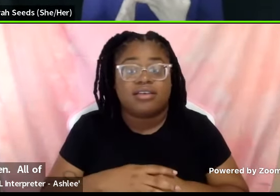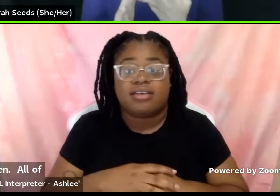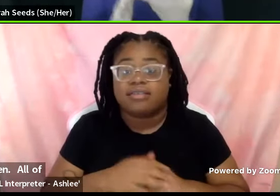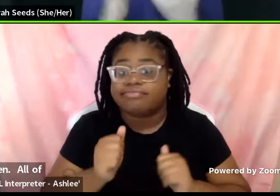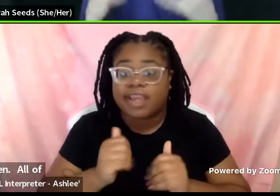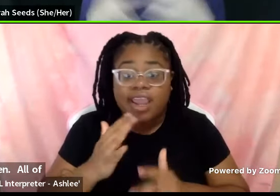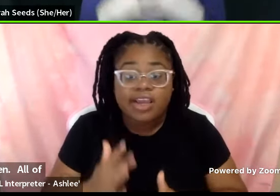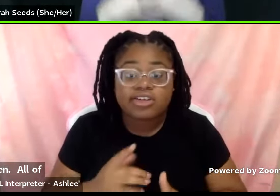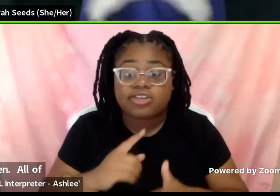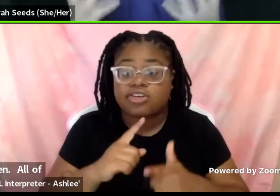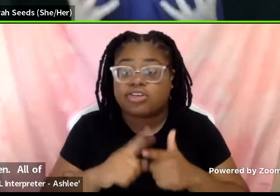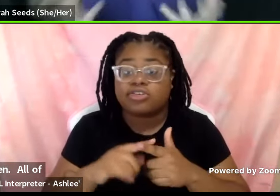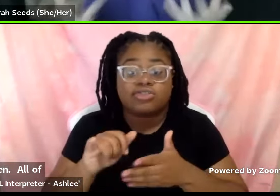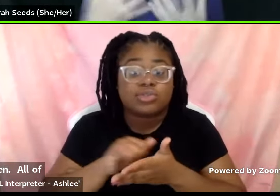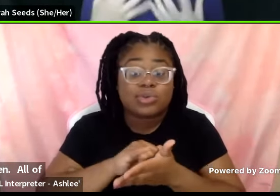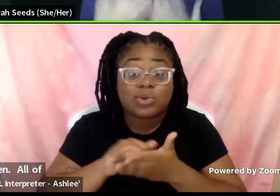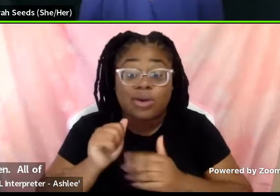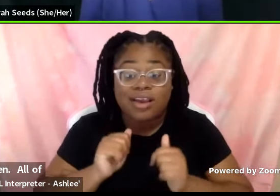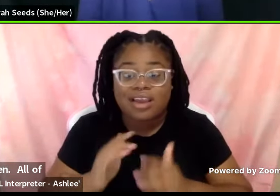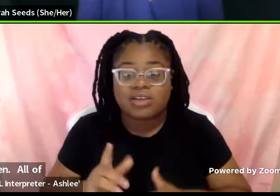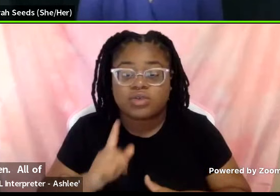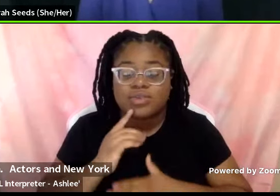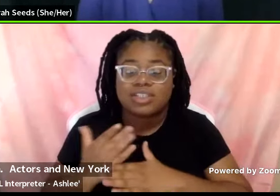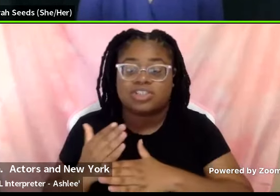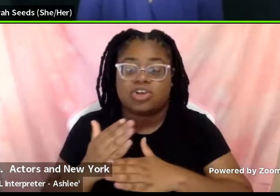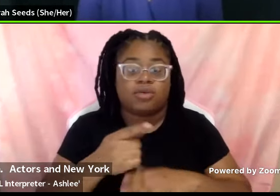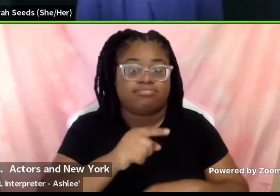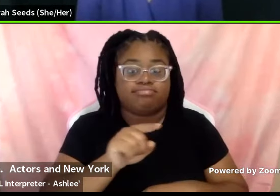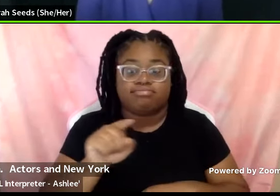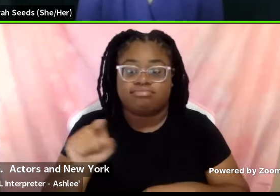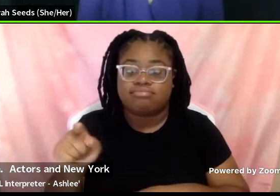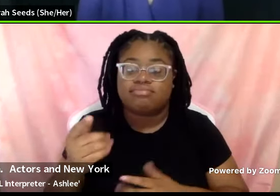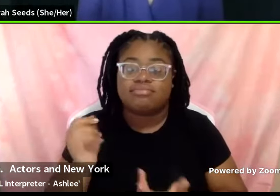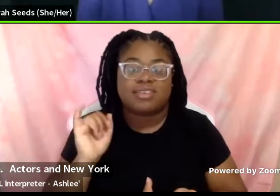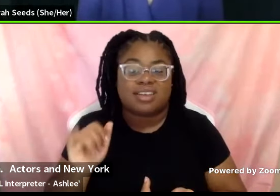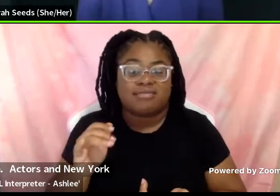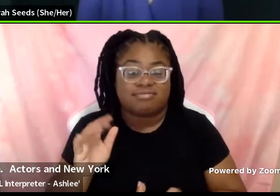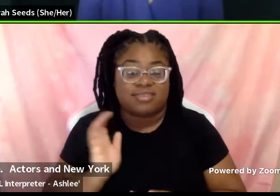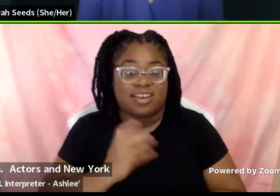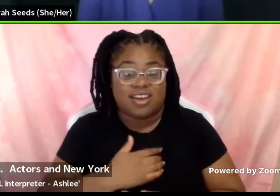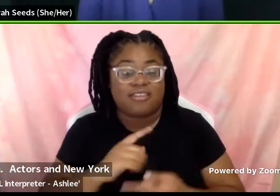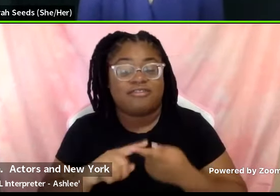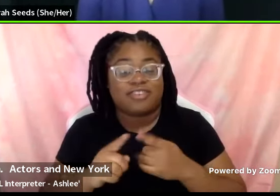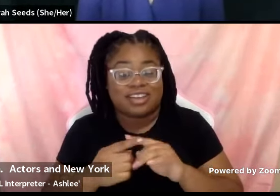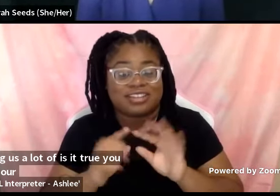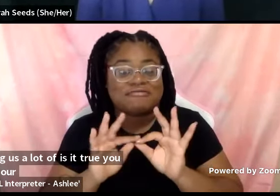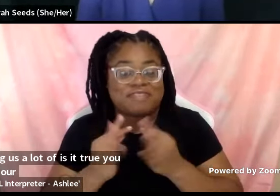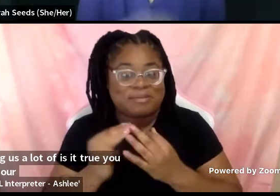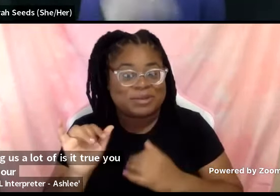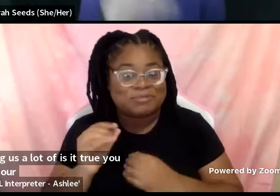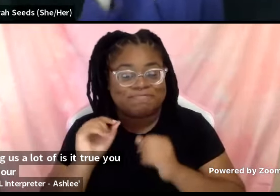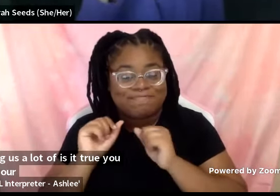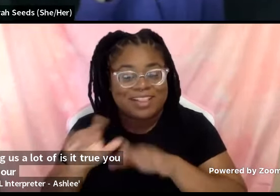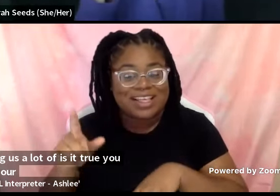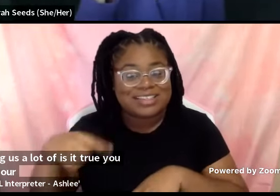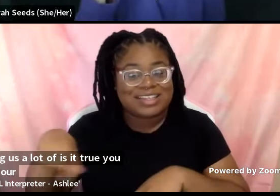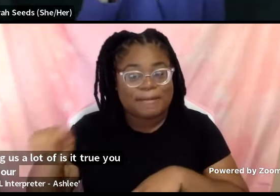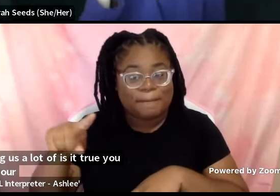York actors were really sharing it and getting us a lot of stuff, and our friends and family, which blessed them. And we